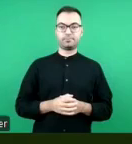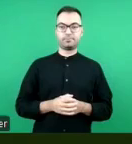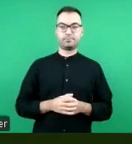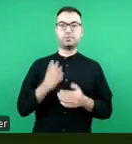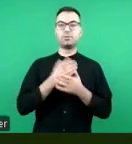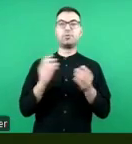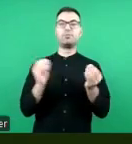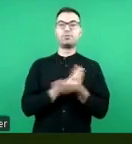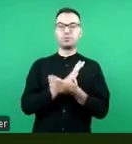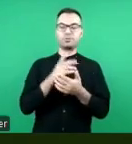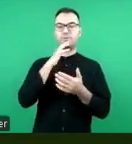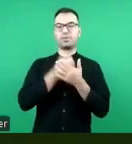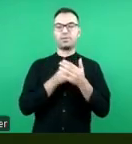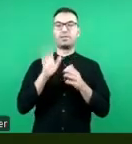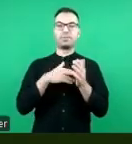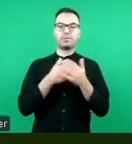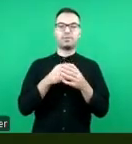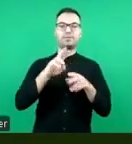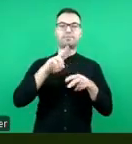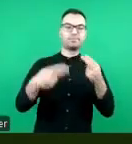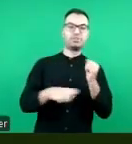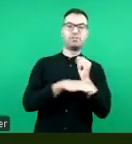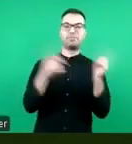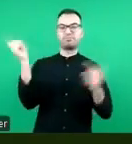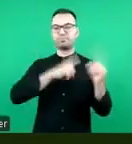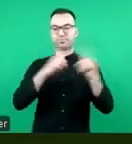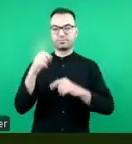to utilize the structures like snags, like fallen trees.